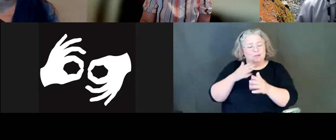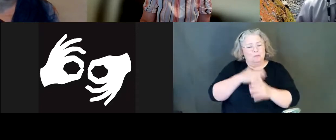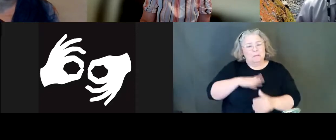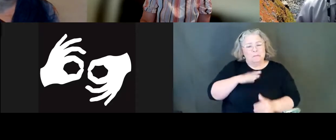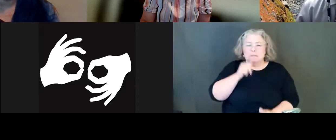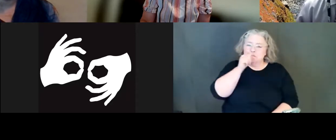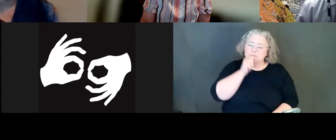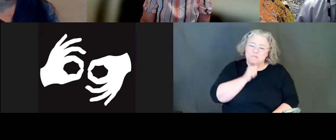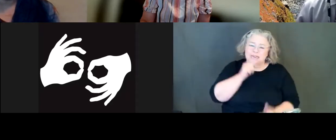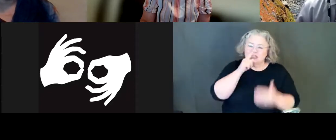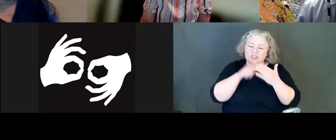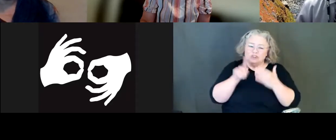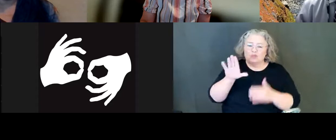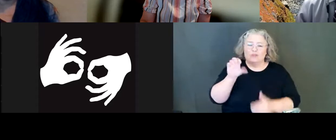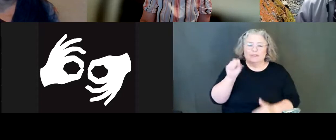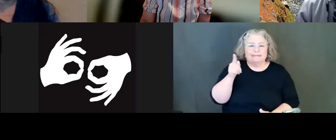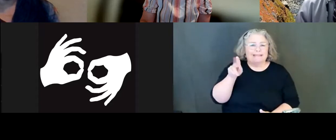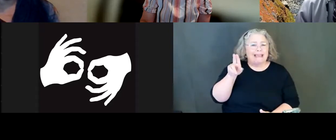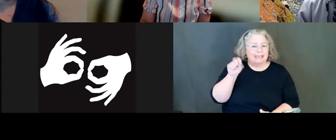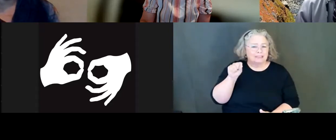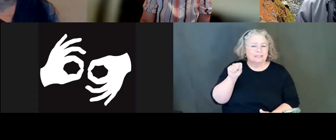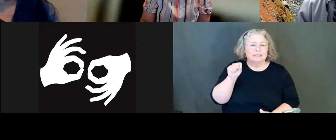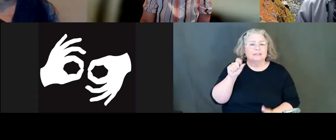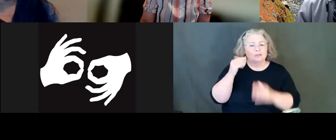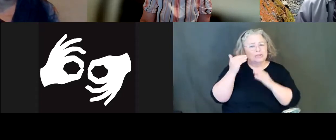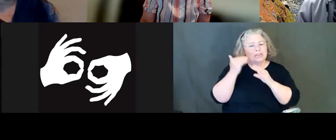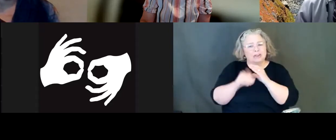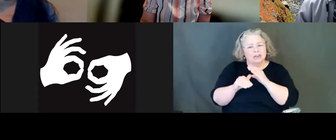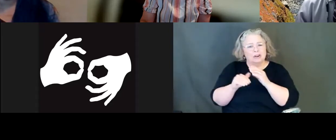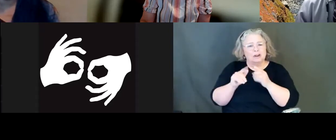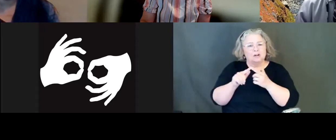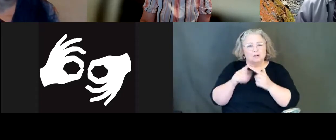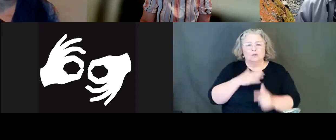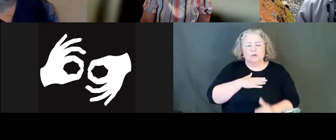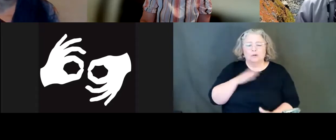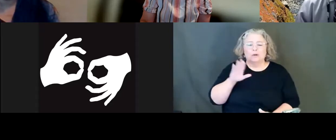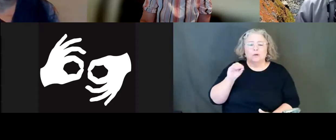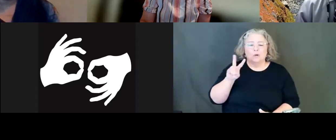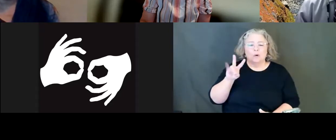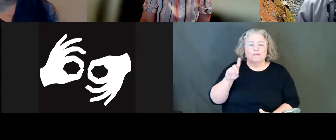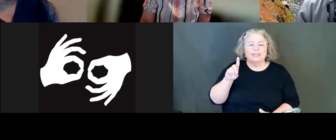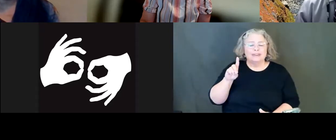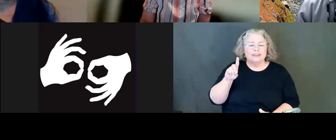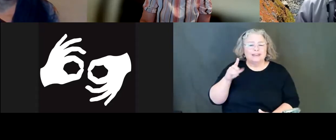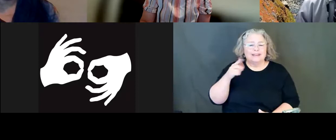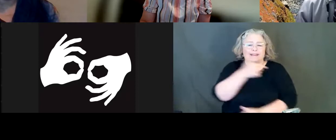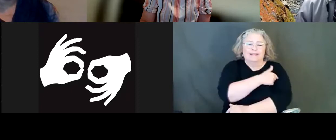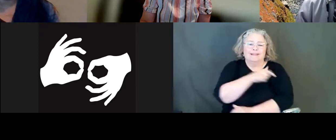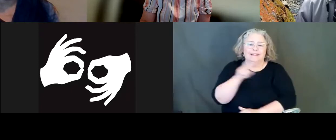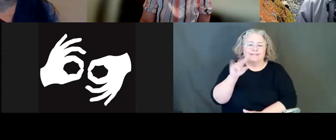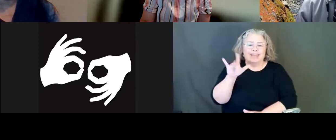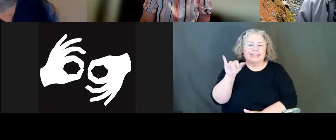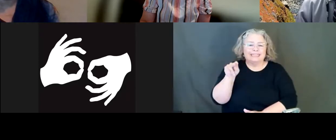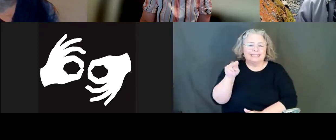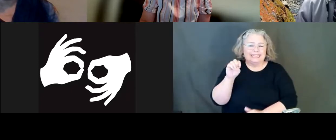to check up on the status, you can send an email to our COVID vaccine email